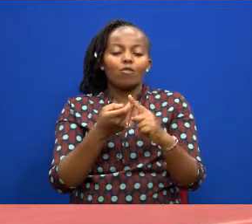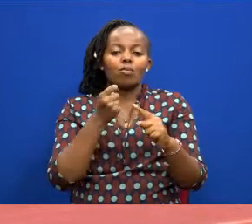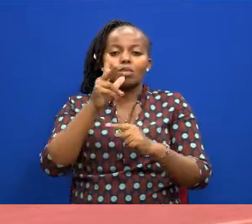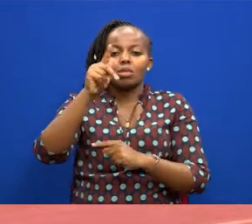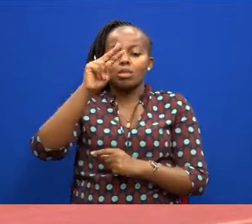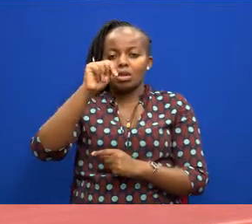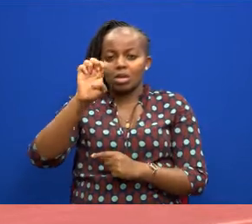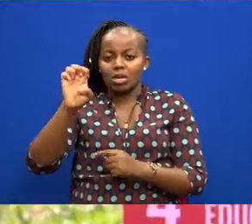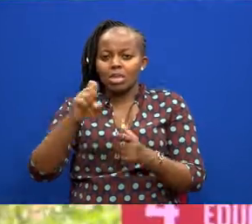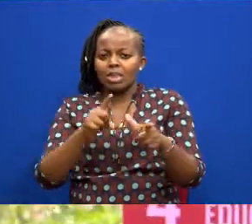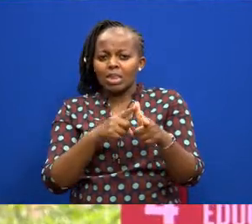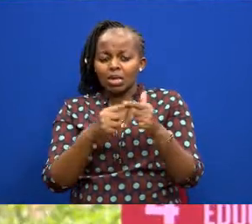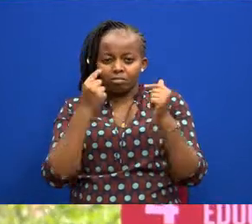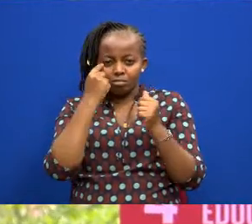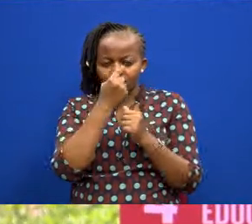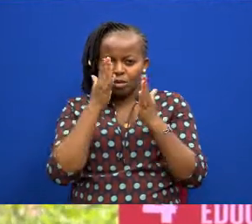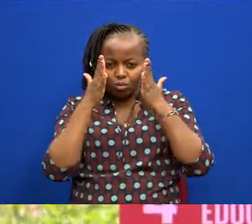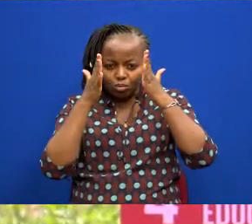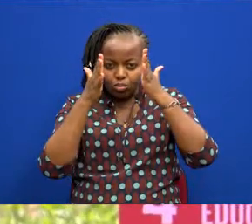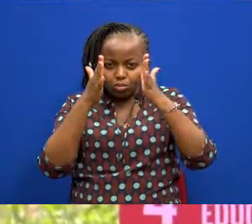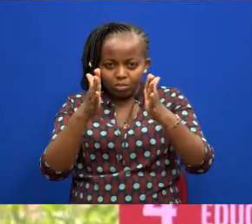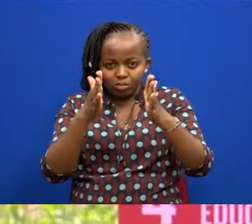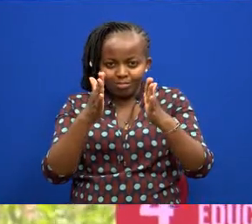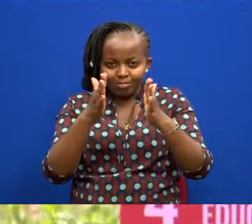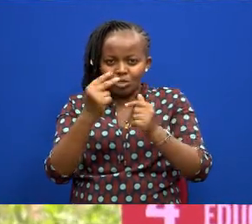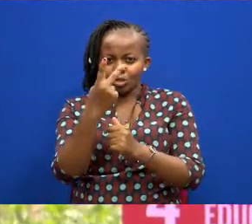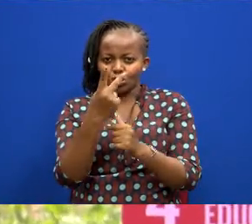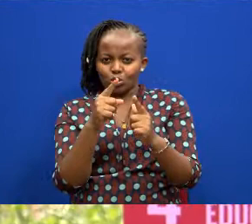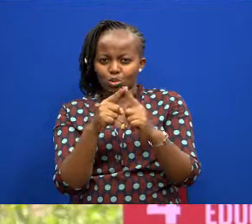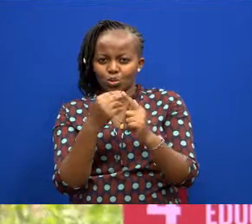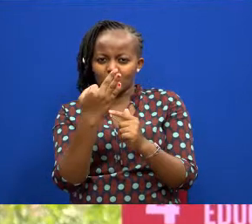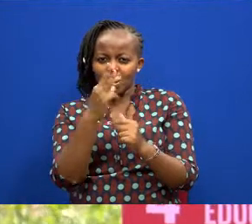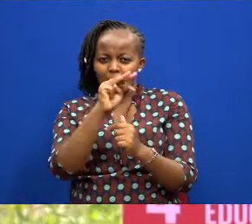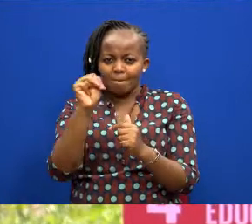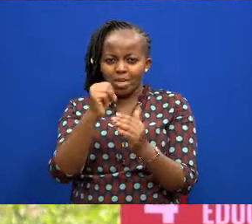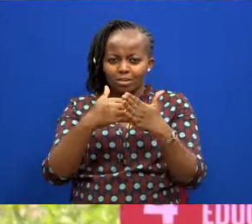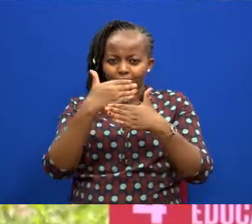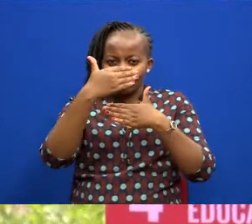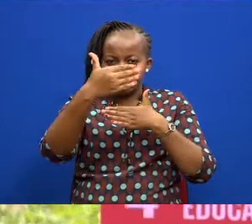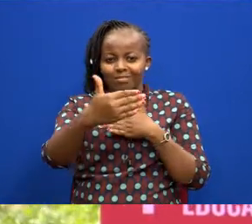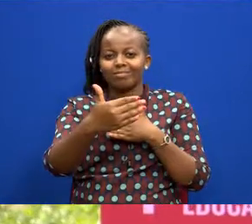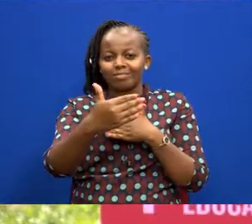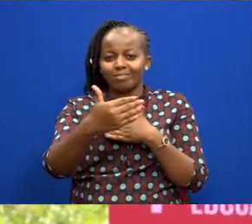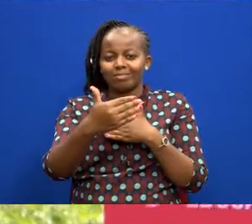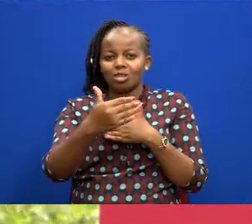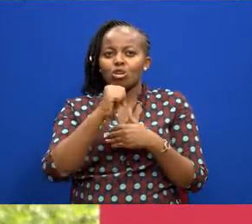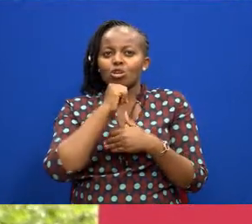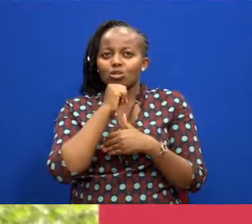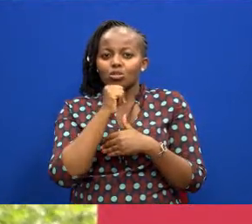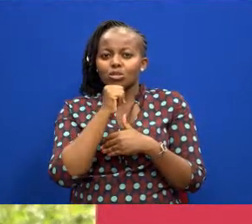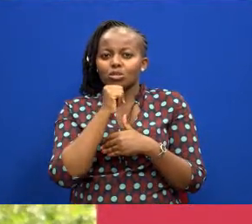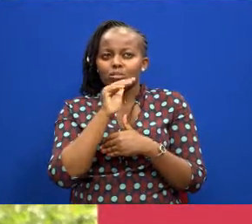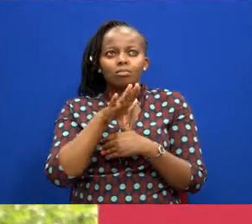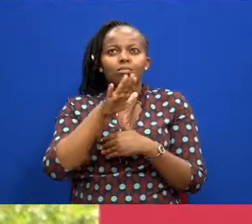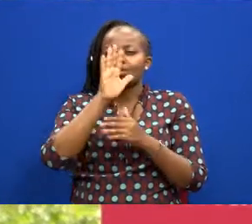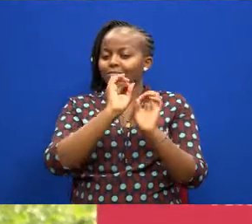Their eyes should be focusing between 2 to 3 meters just ahead of them. Not too high